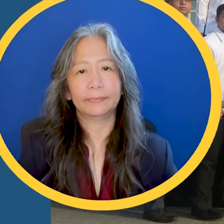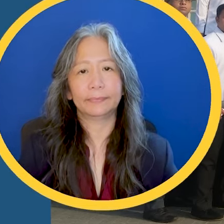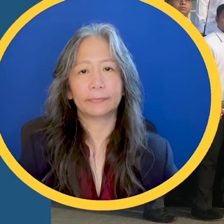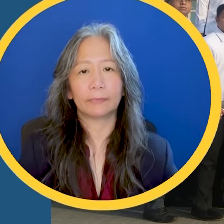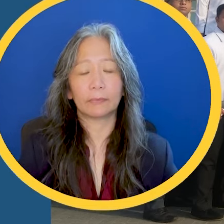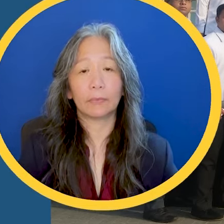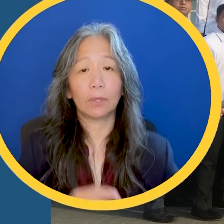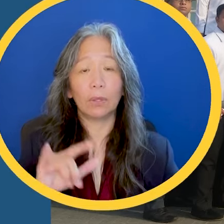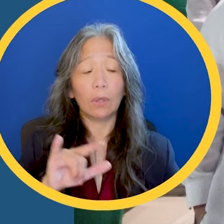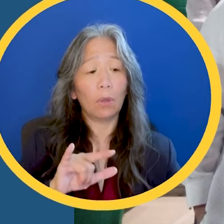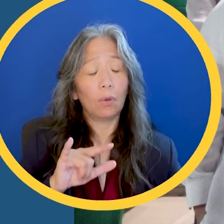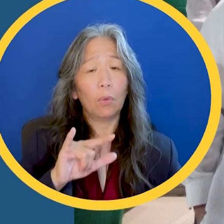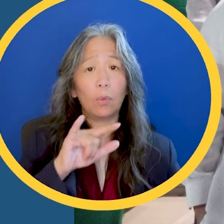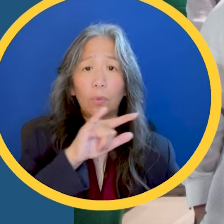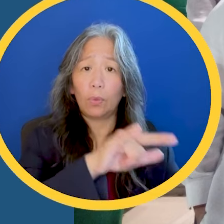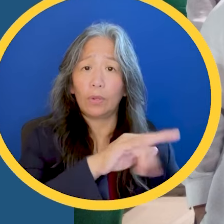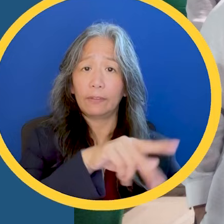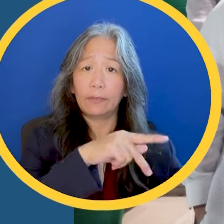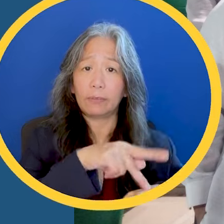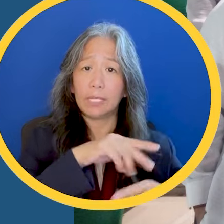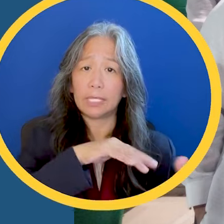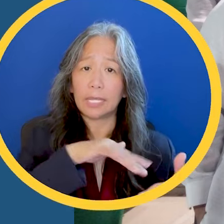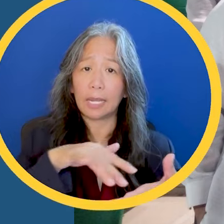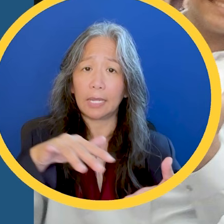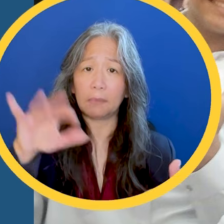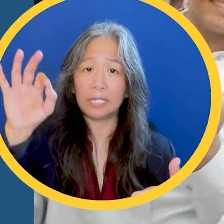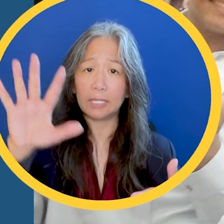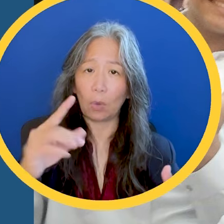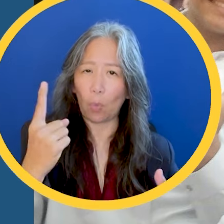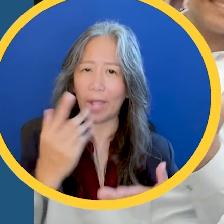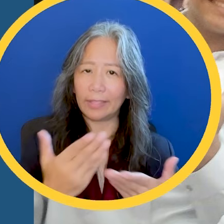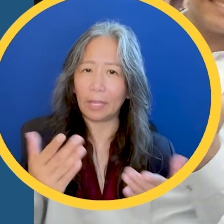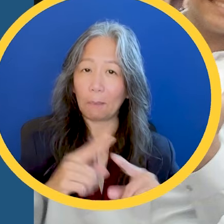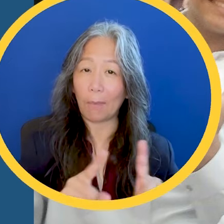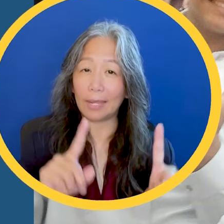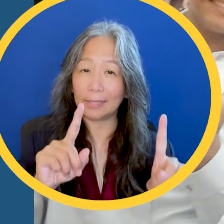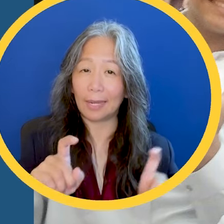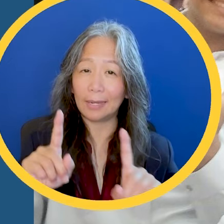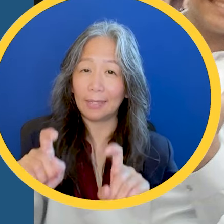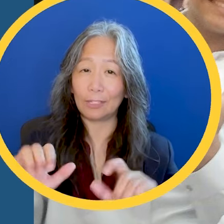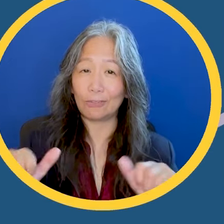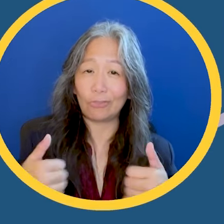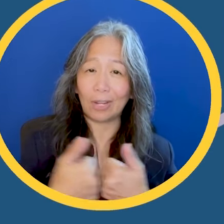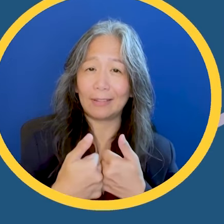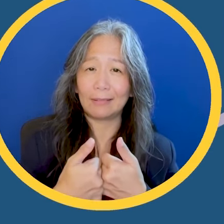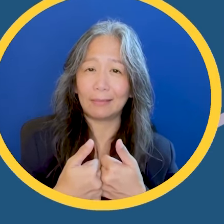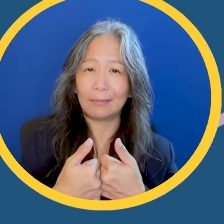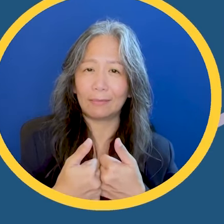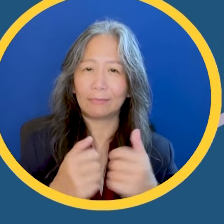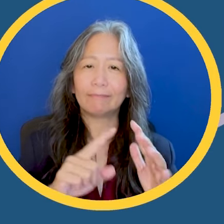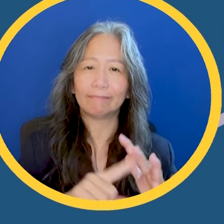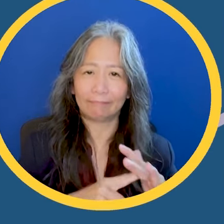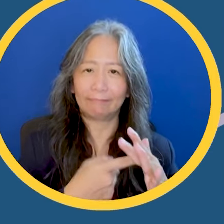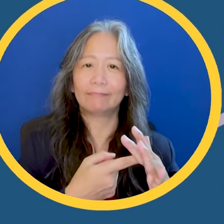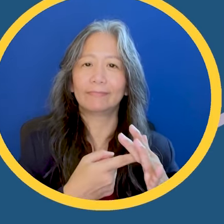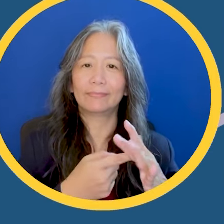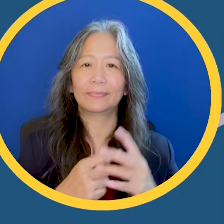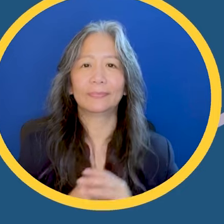Getting to the Philippines and studying in the ministry was one thing, but their trials and challenges, had just begun.